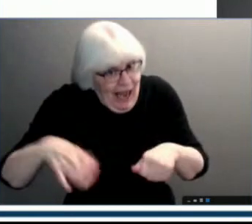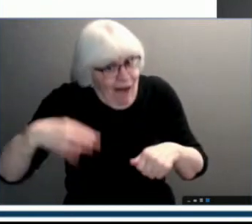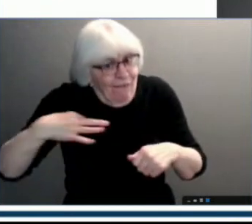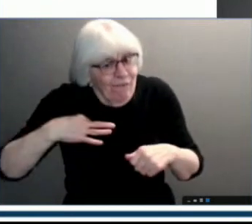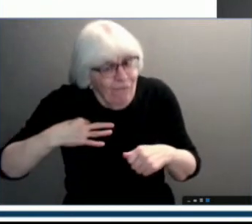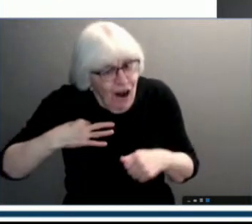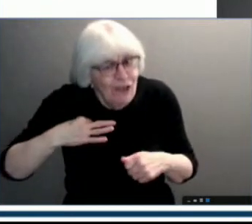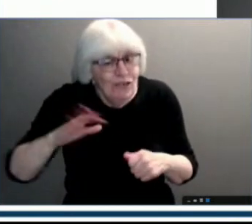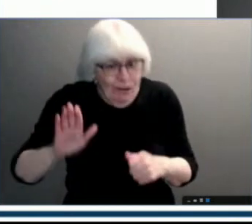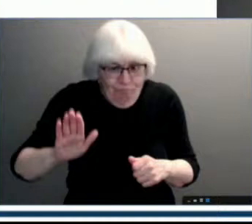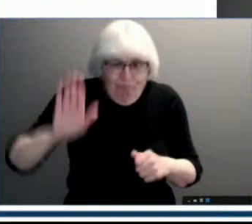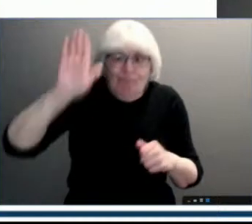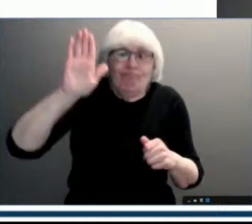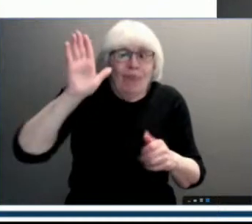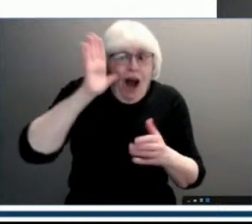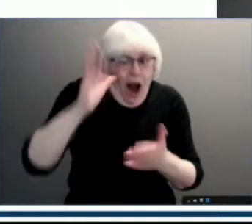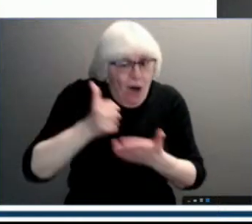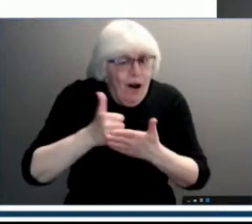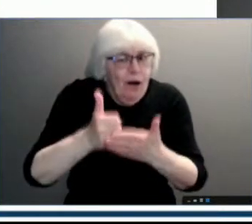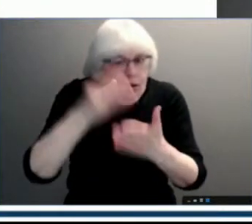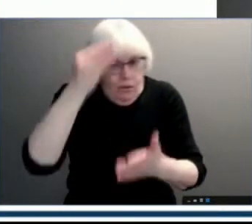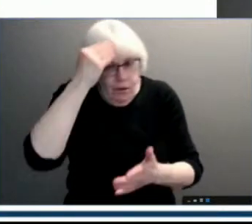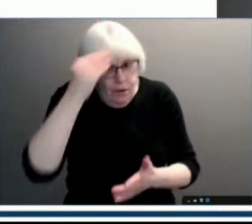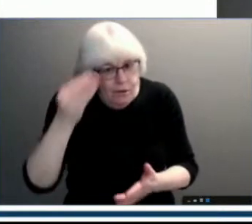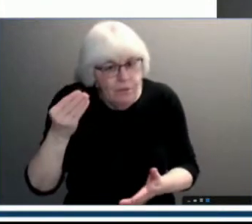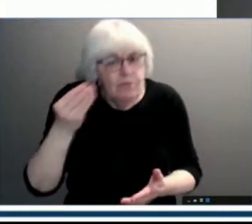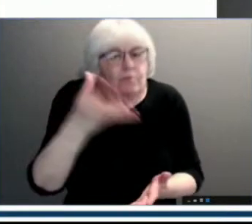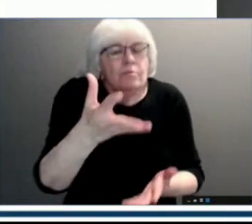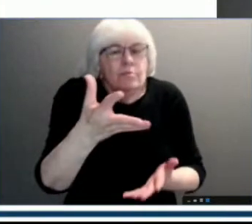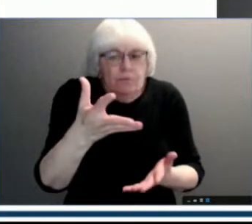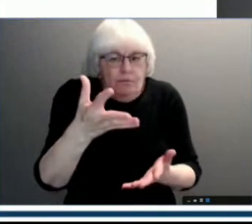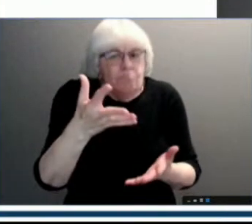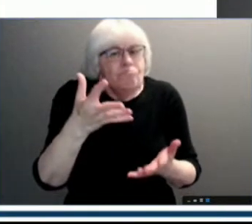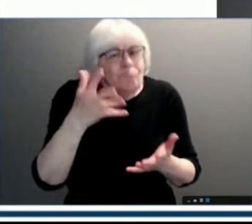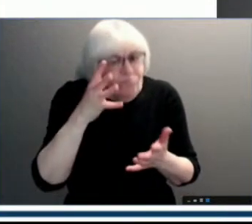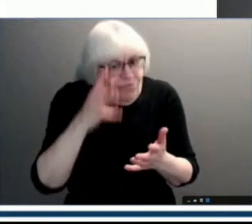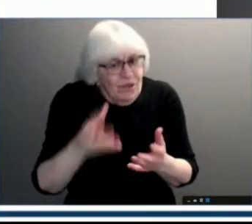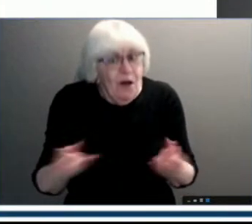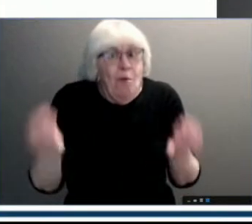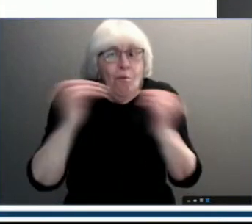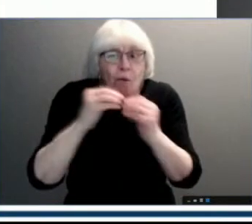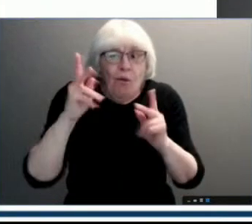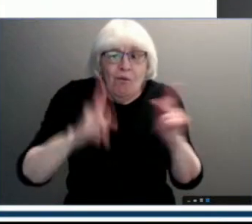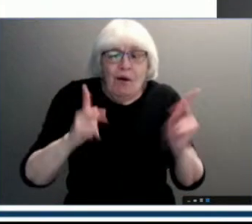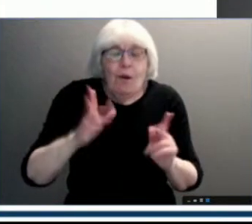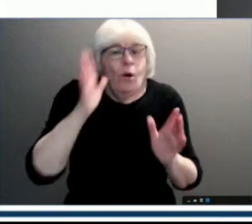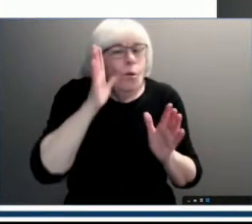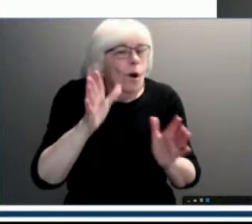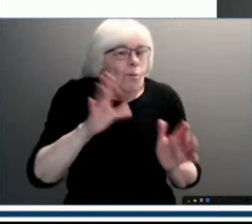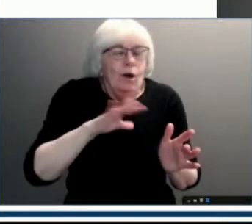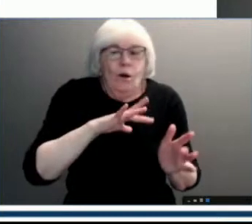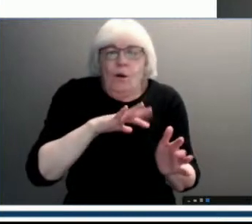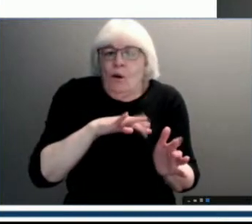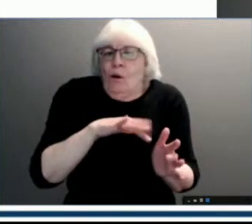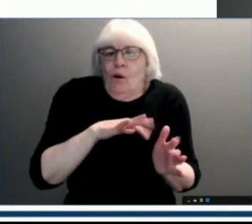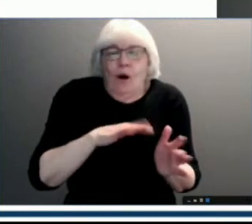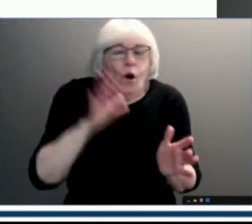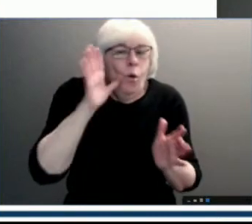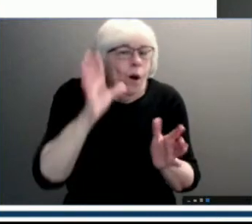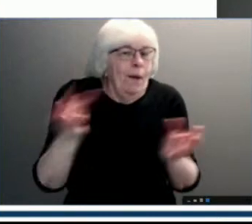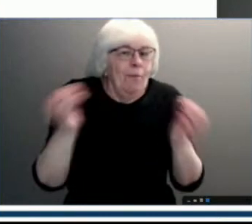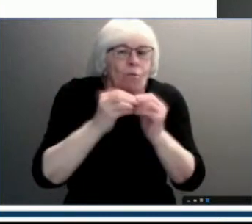and that we need as many people as possible. The more, the better. It allows us to go, the more there are, the faster we'll be able to roll things